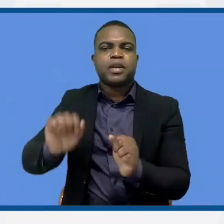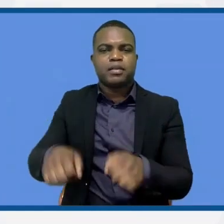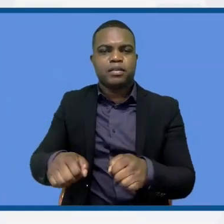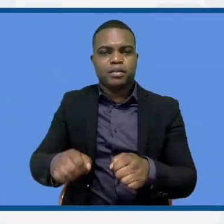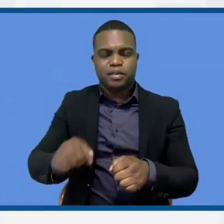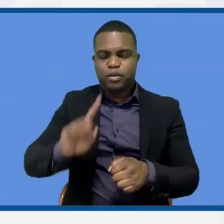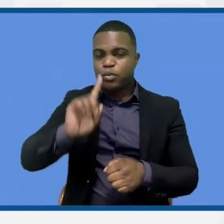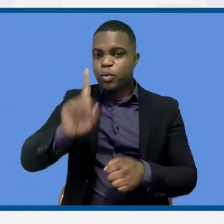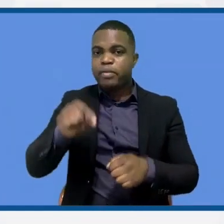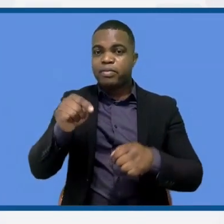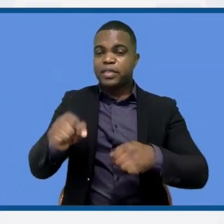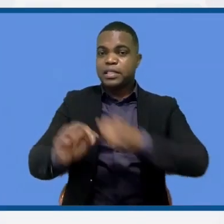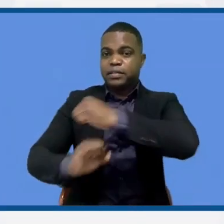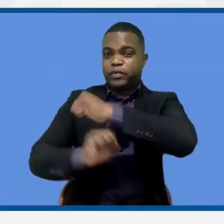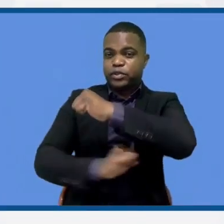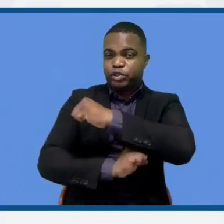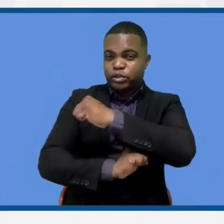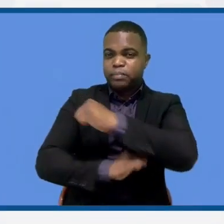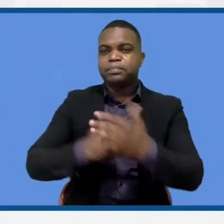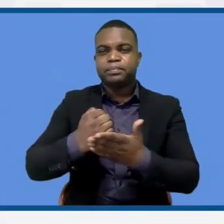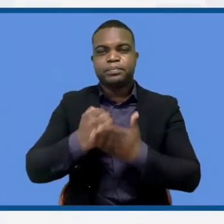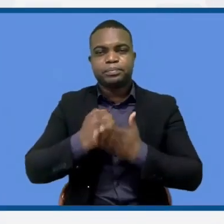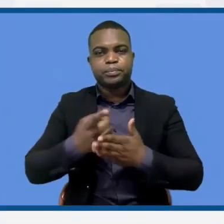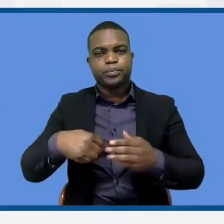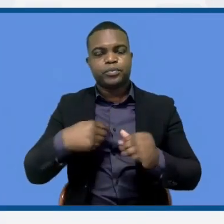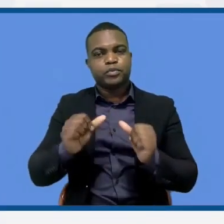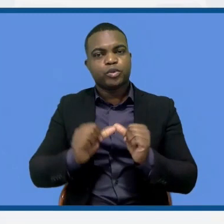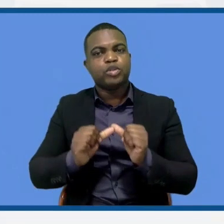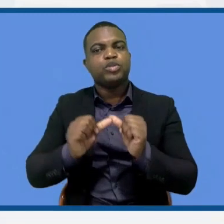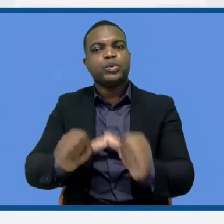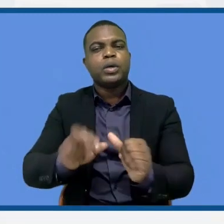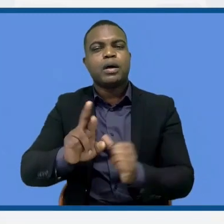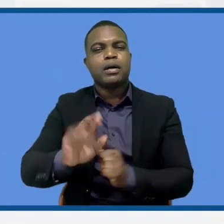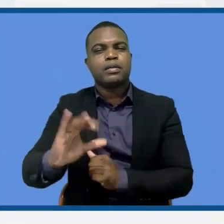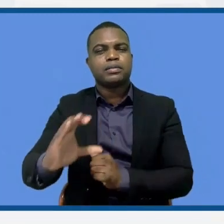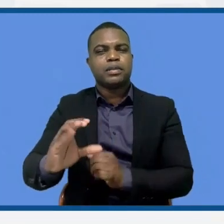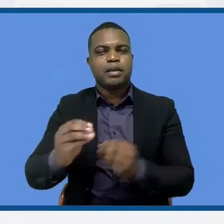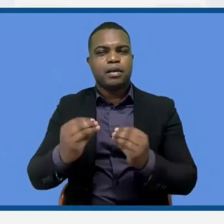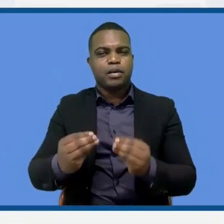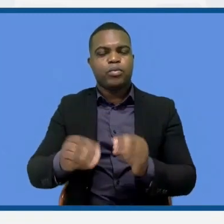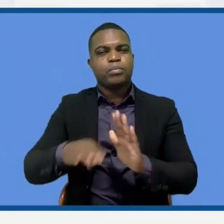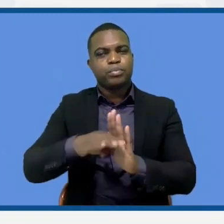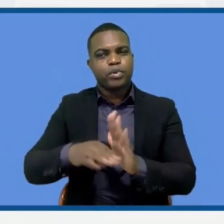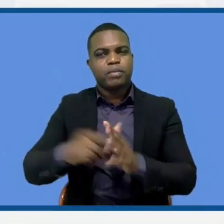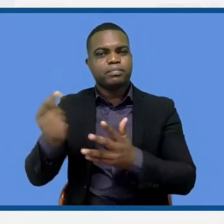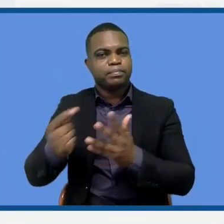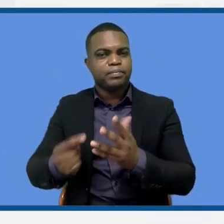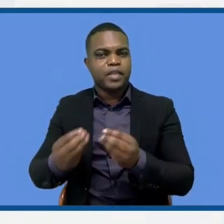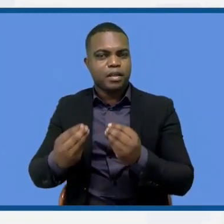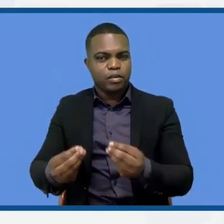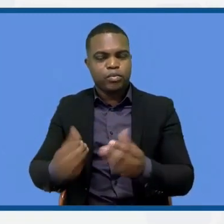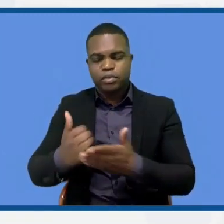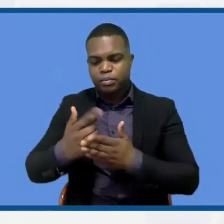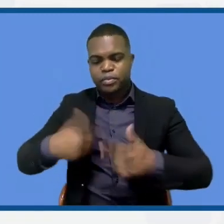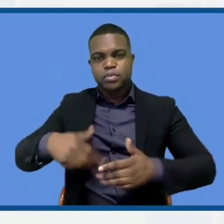codes. Regulatory change. That's something else that we do in the executive branch. And I'll give you one example of how we are